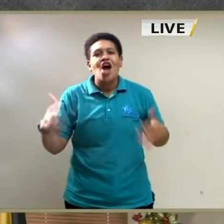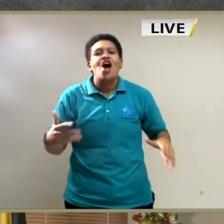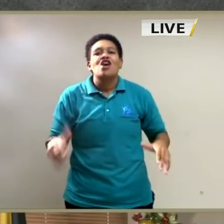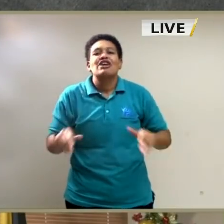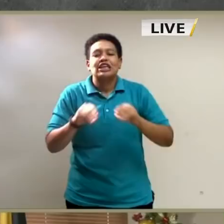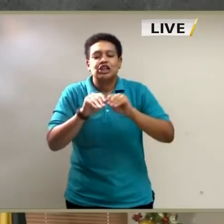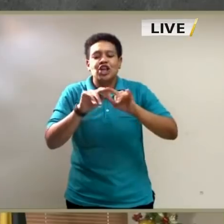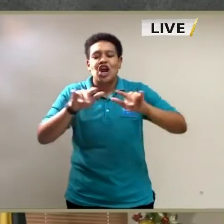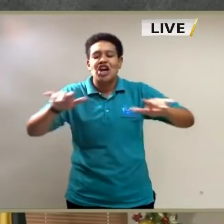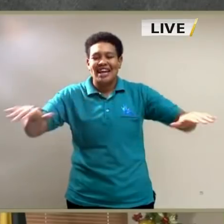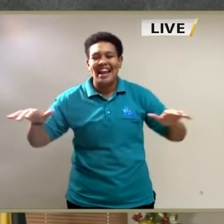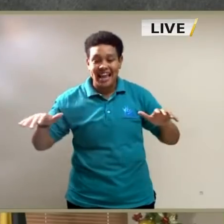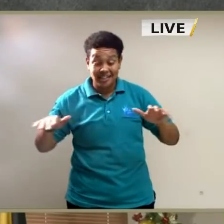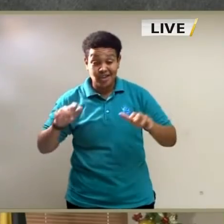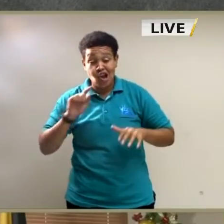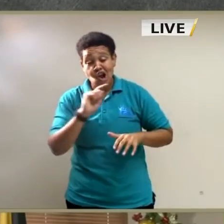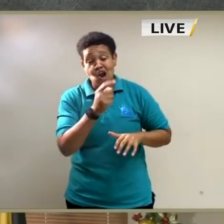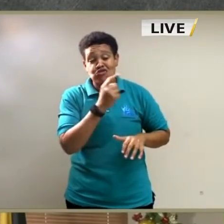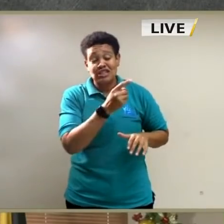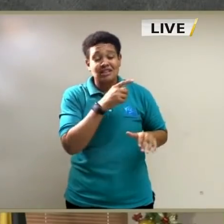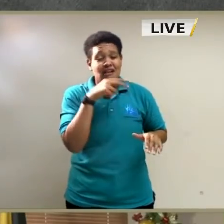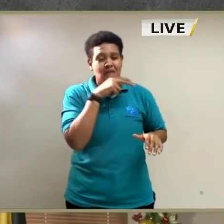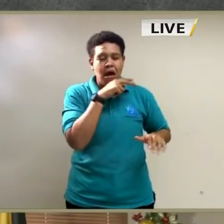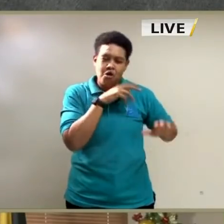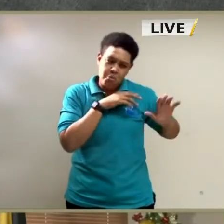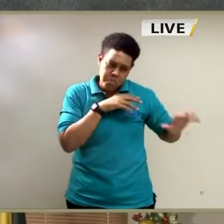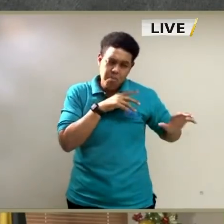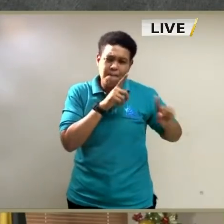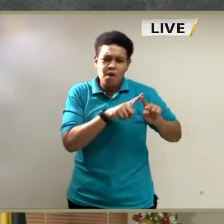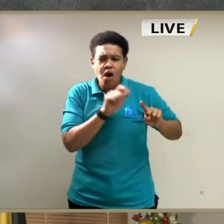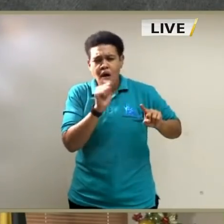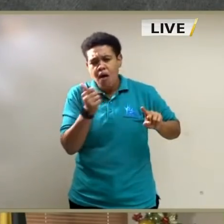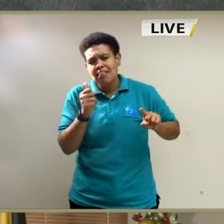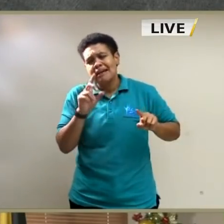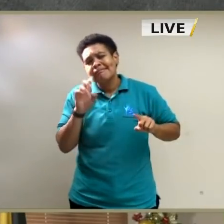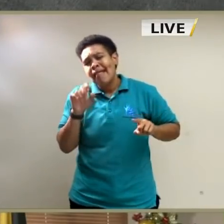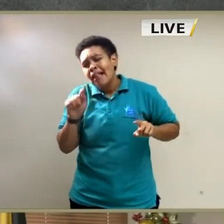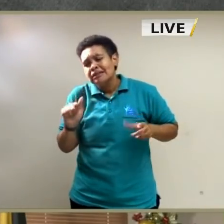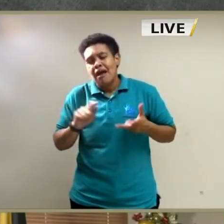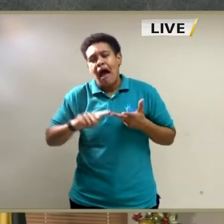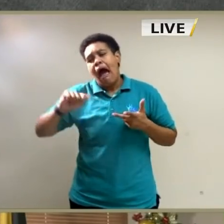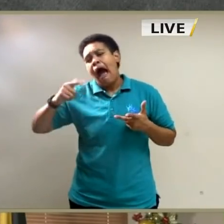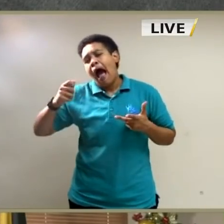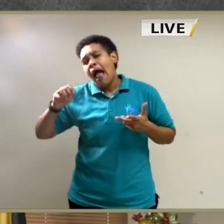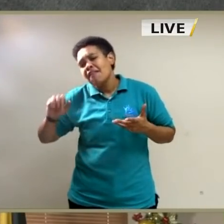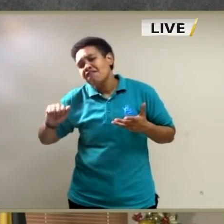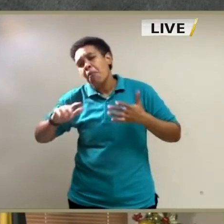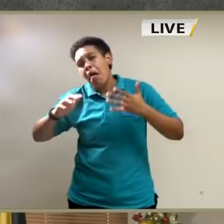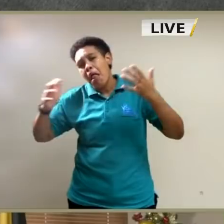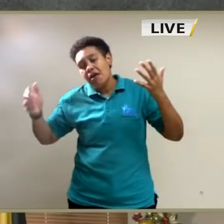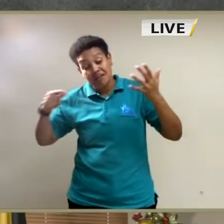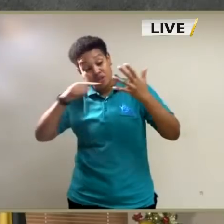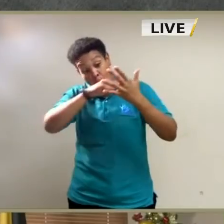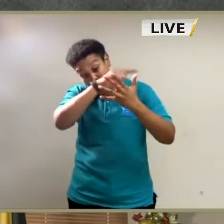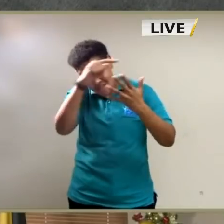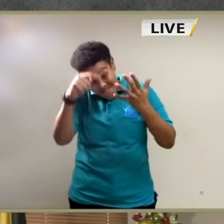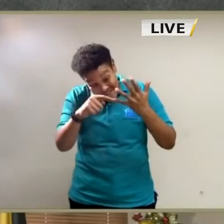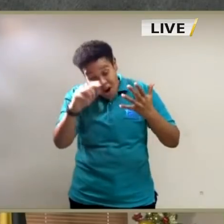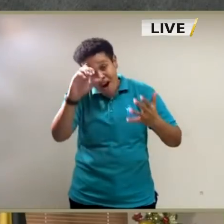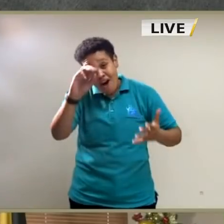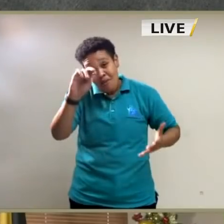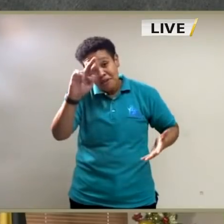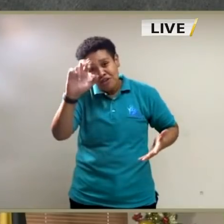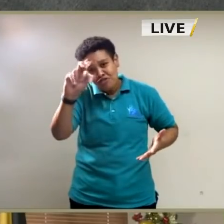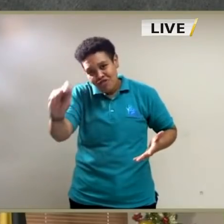circulating, the original and the other variants of concern. There are some